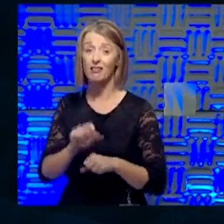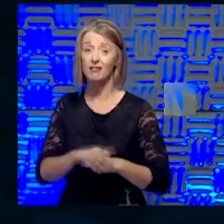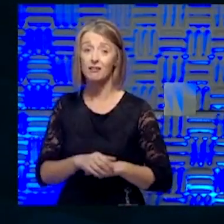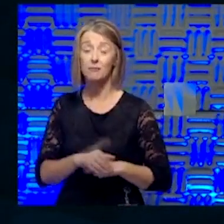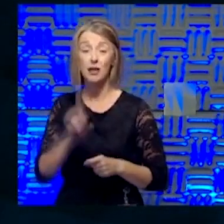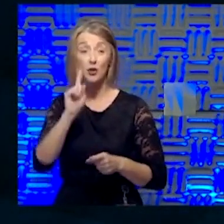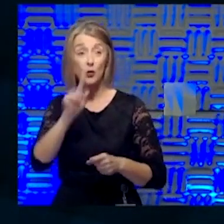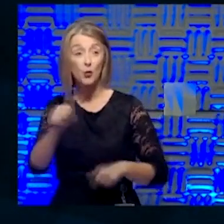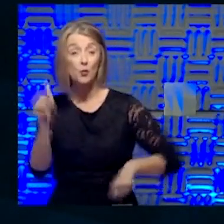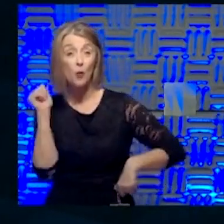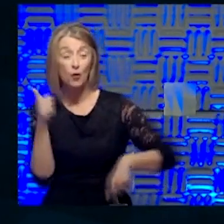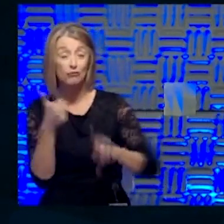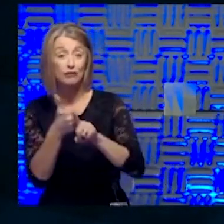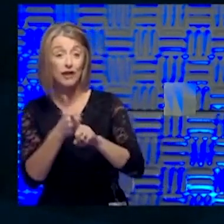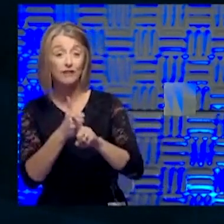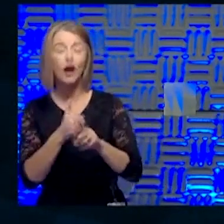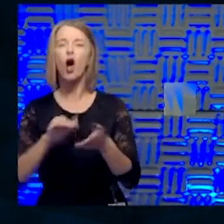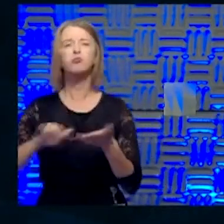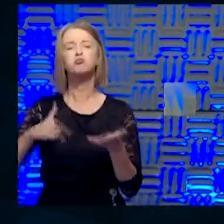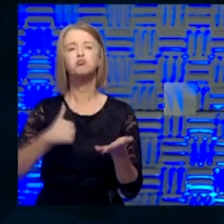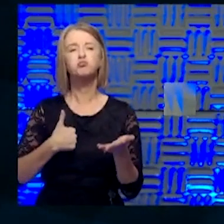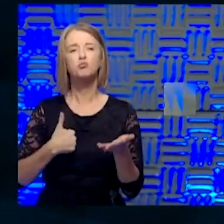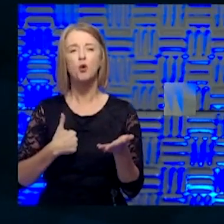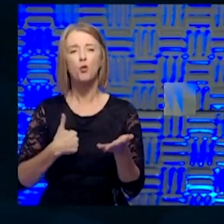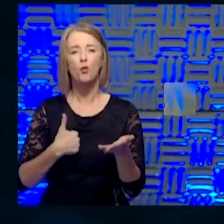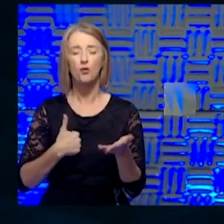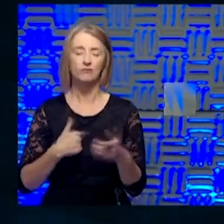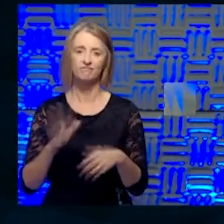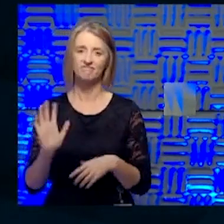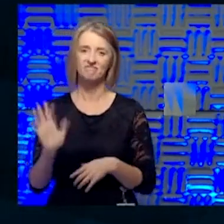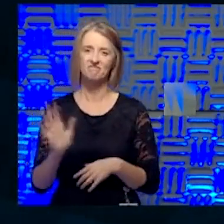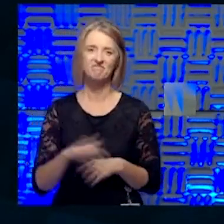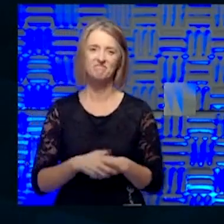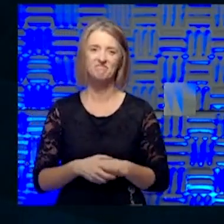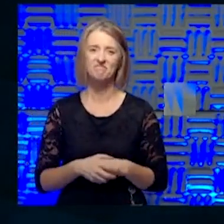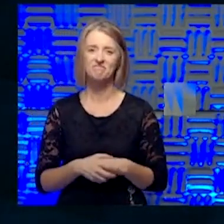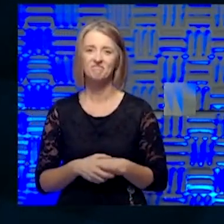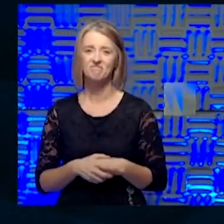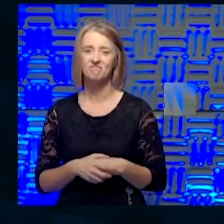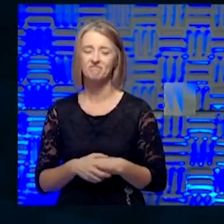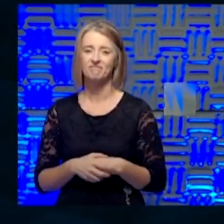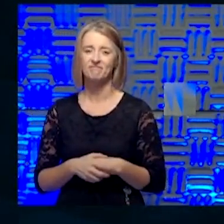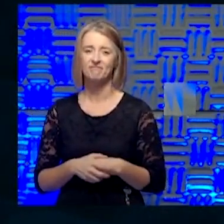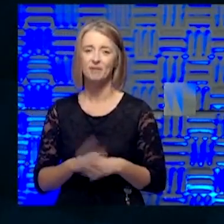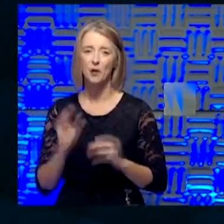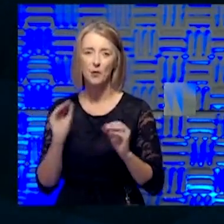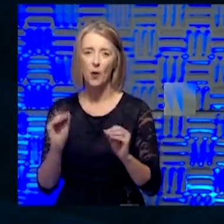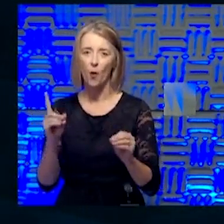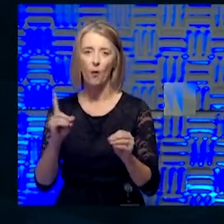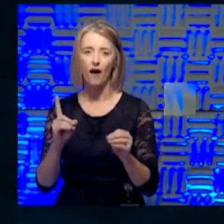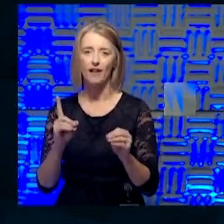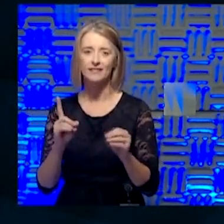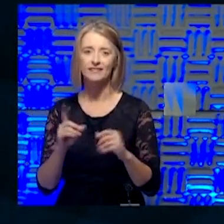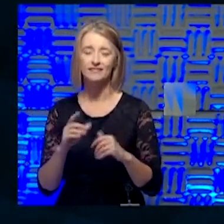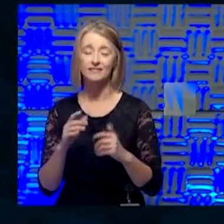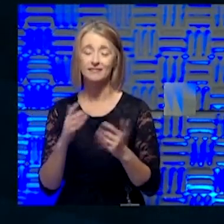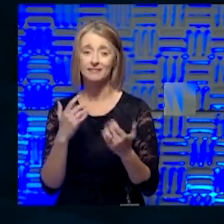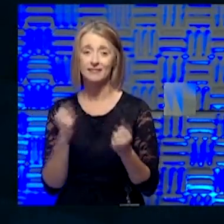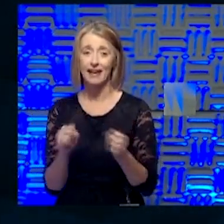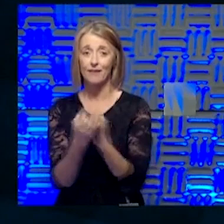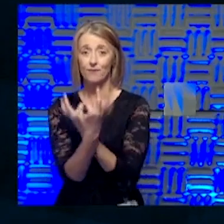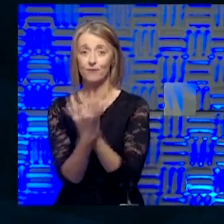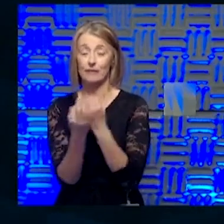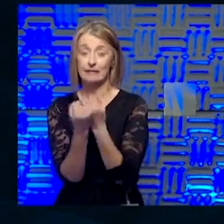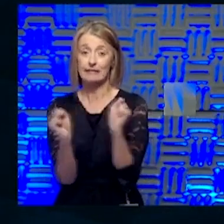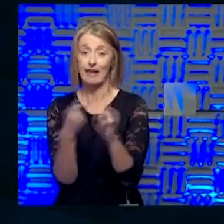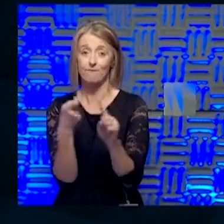exempt from it. I think a lot of people think they're exempt from it. You're not exempt. you got to protect yourself. And even